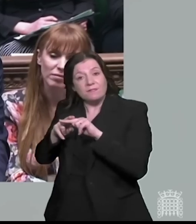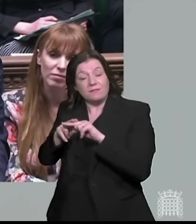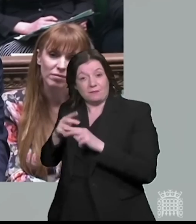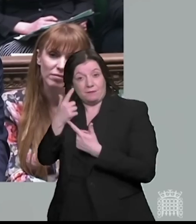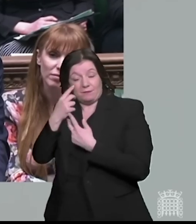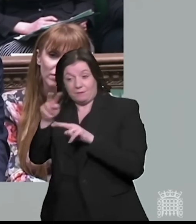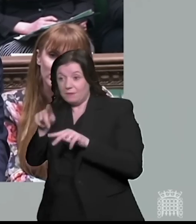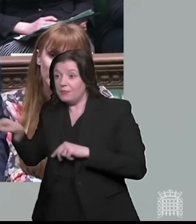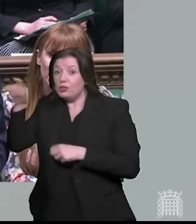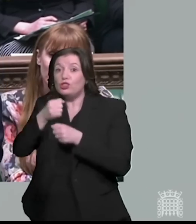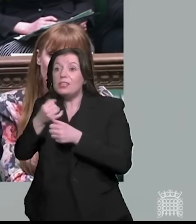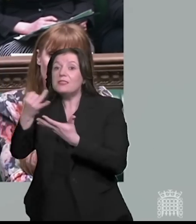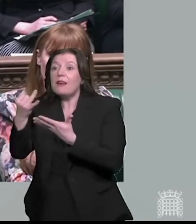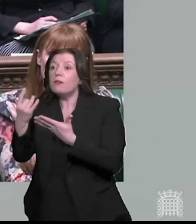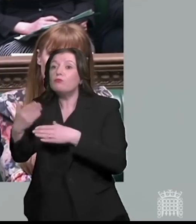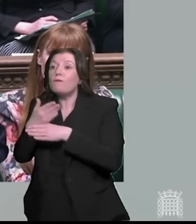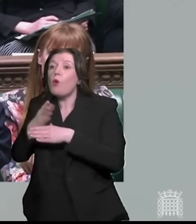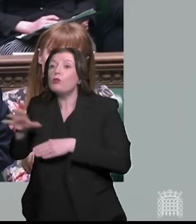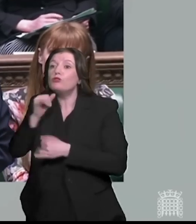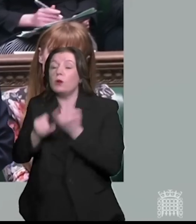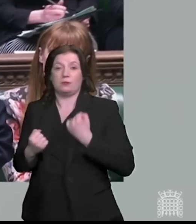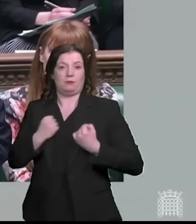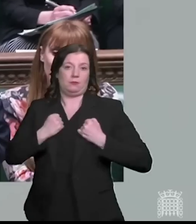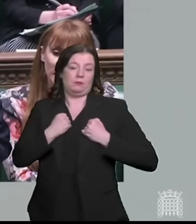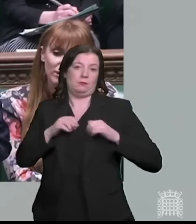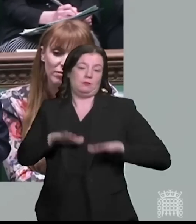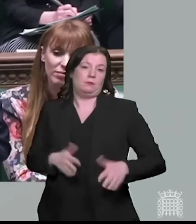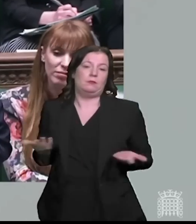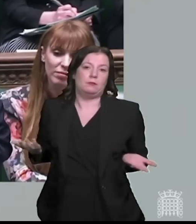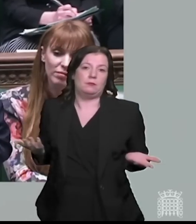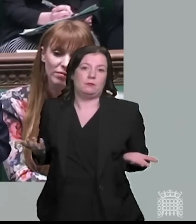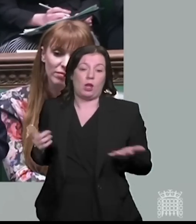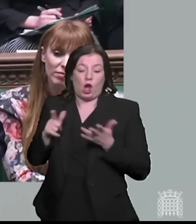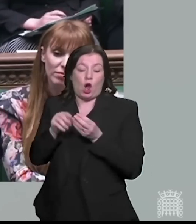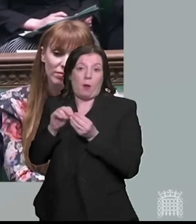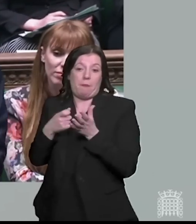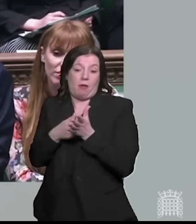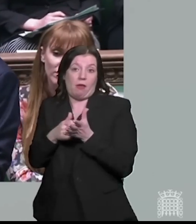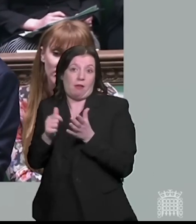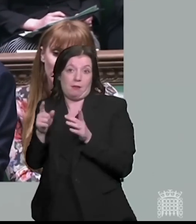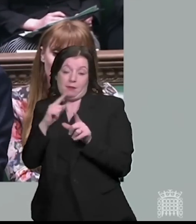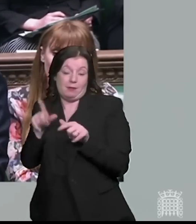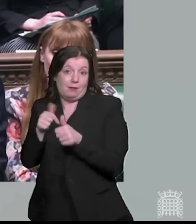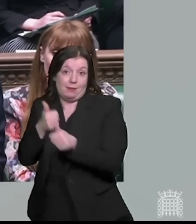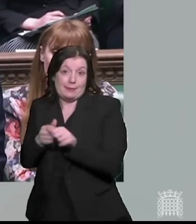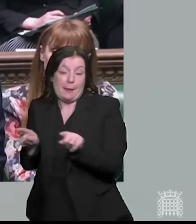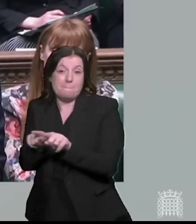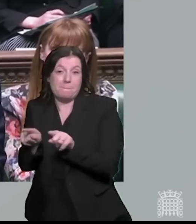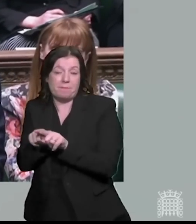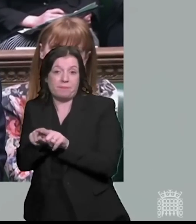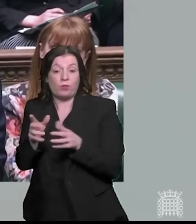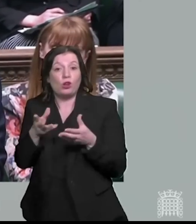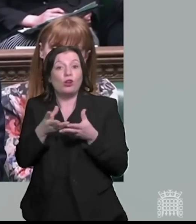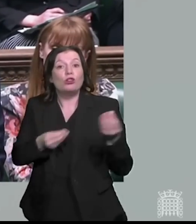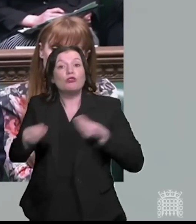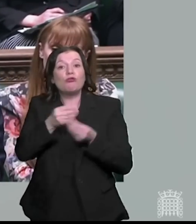in the G7 this year. A prediction today confirmed by the OBR, and growth